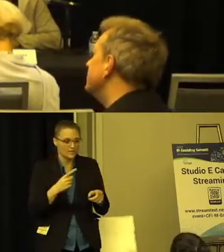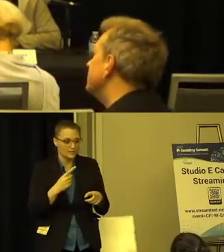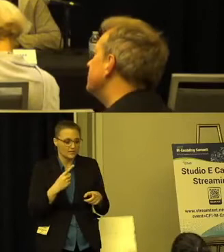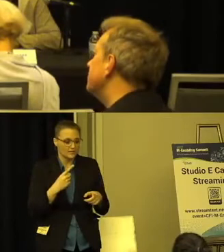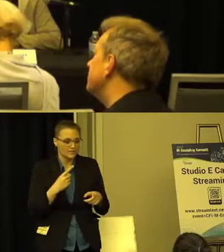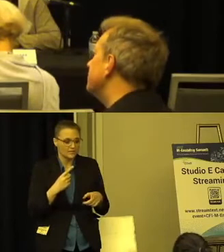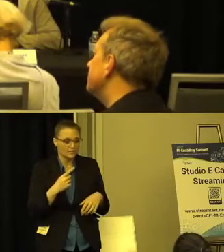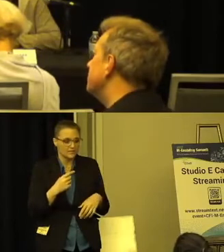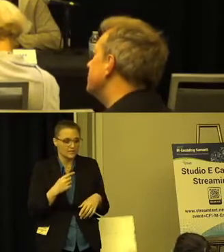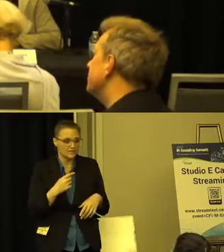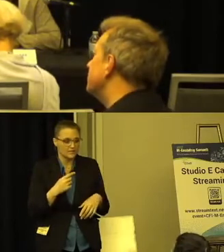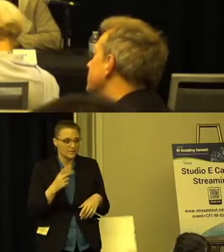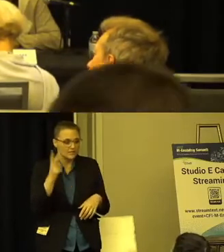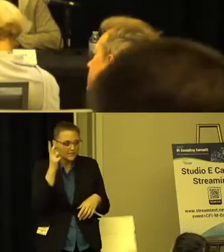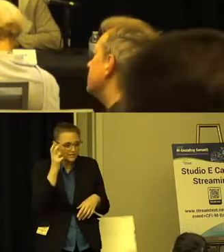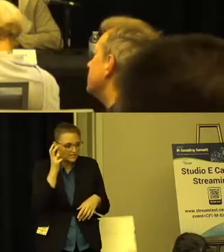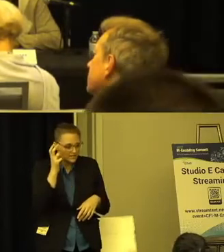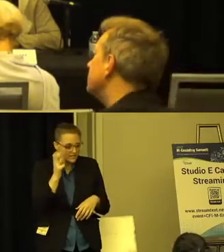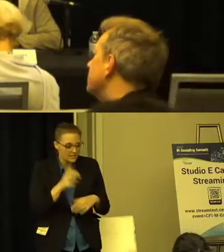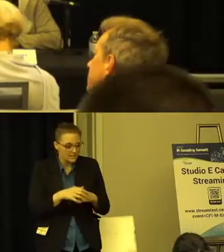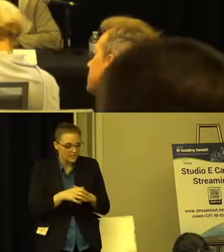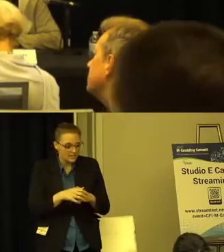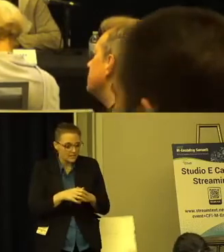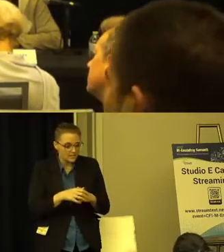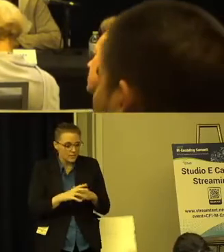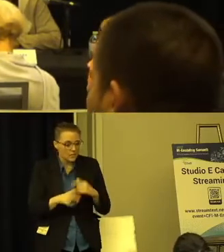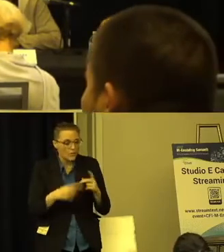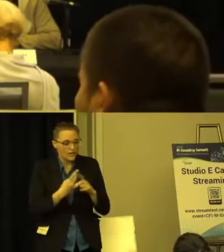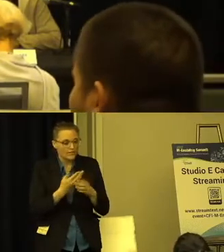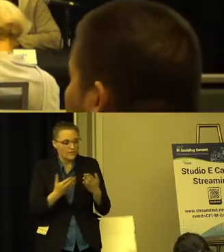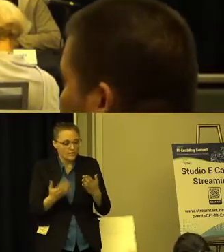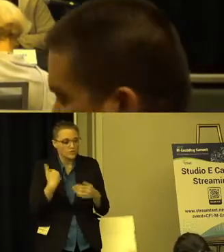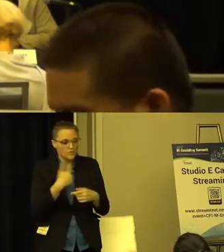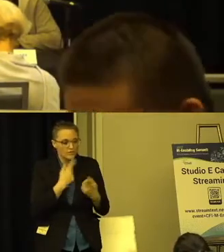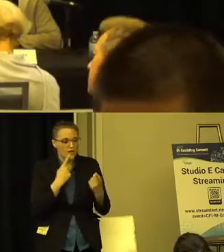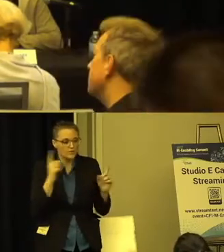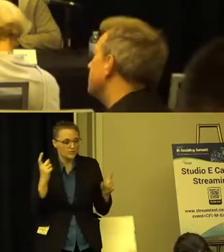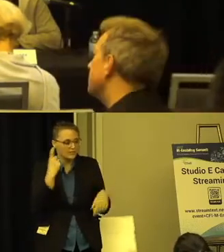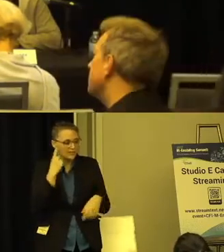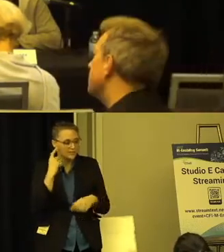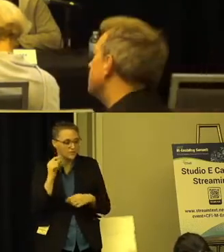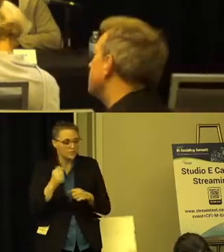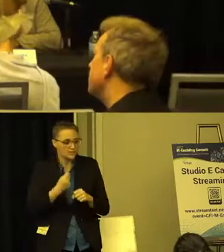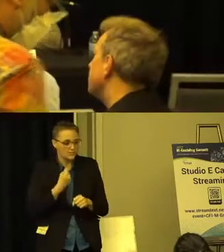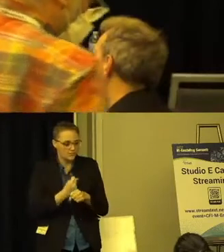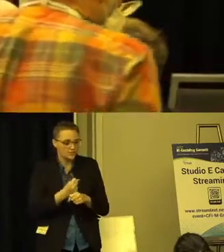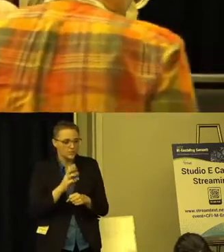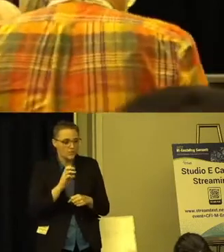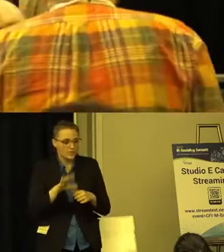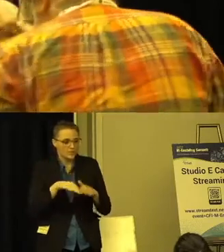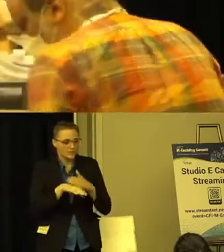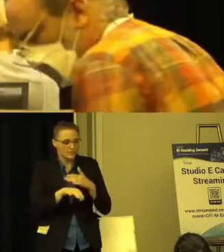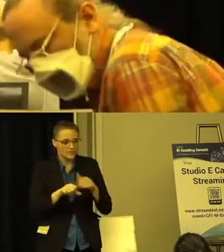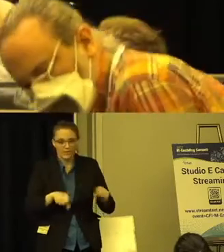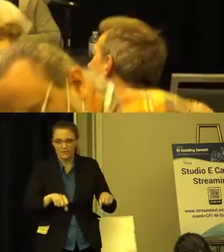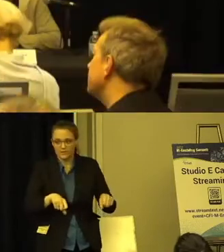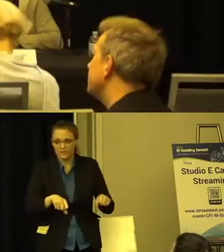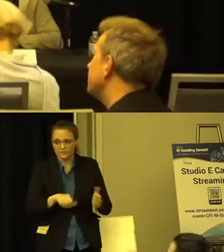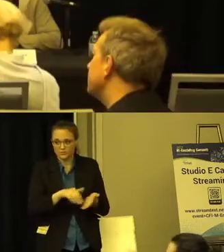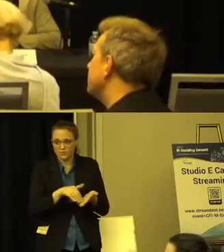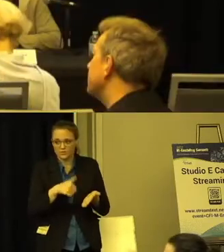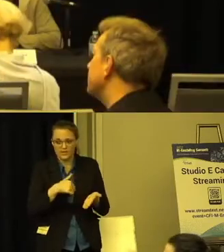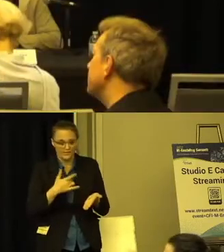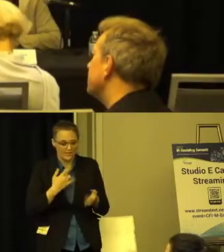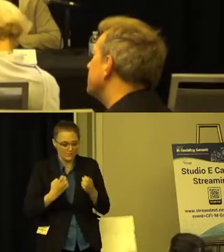what of the things we've accomplished in the last 20 years in web accessibility. Excuse me, I feel a